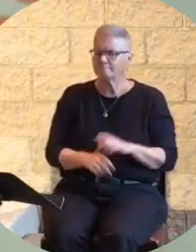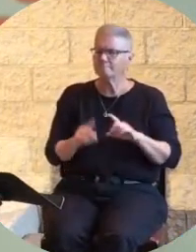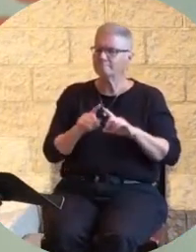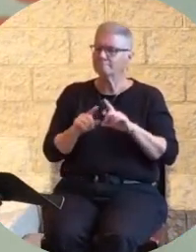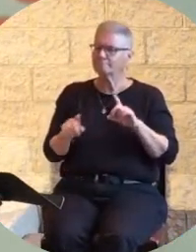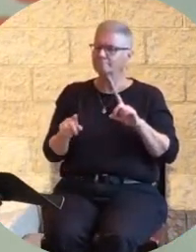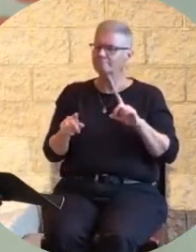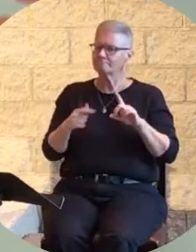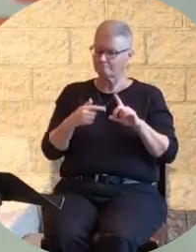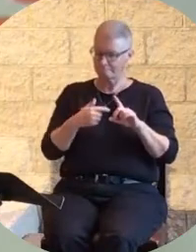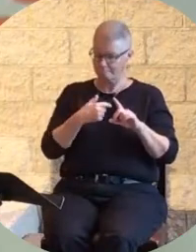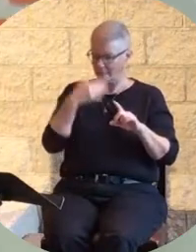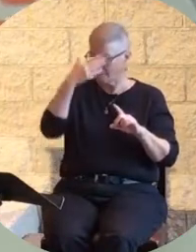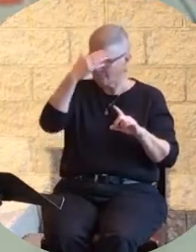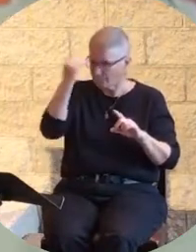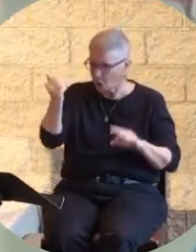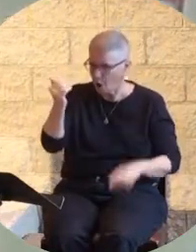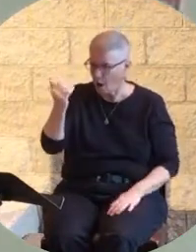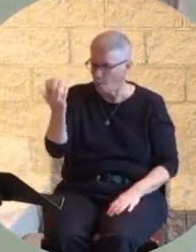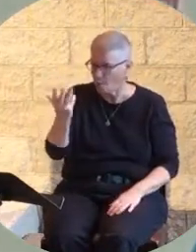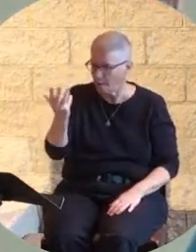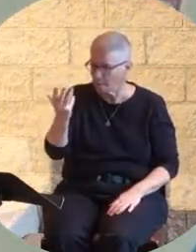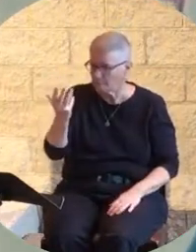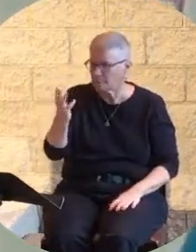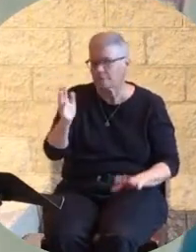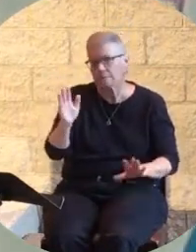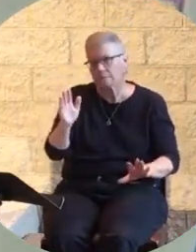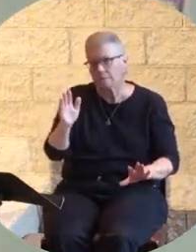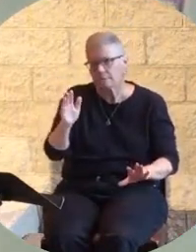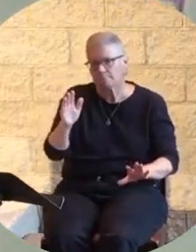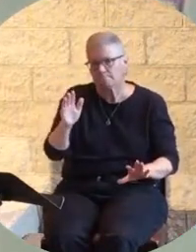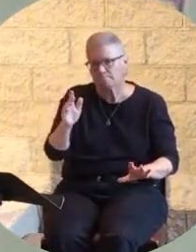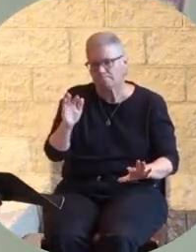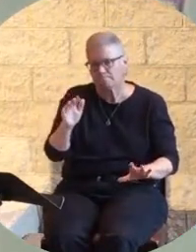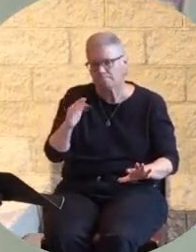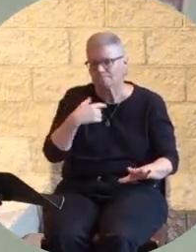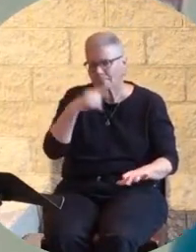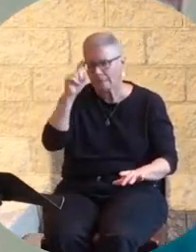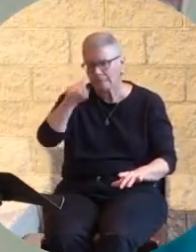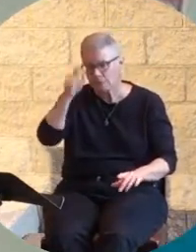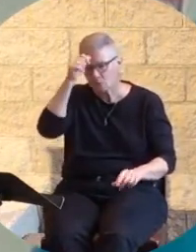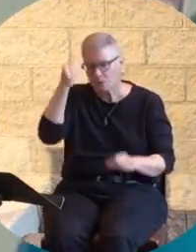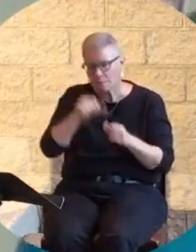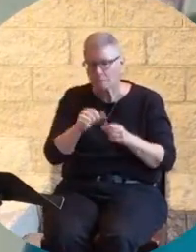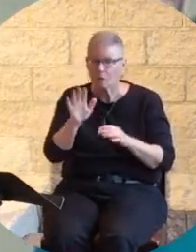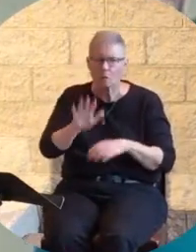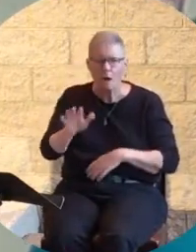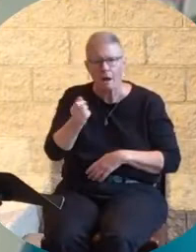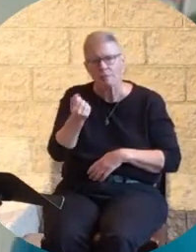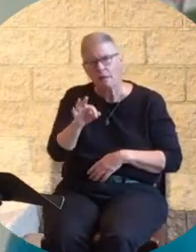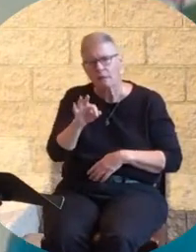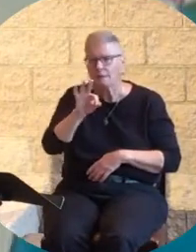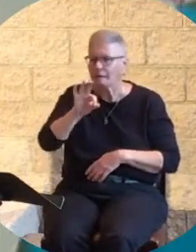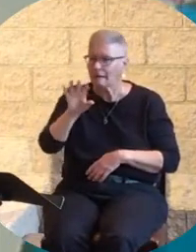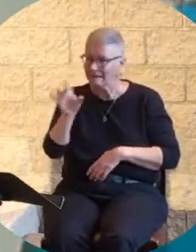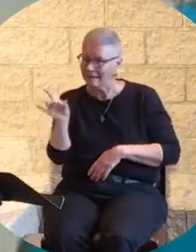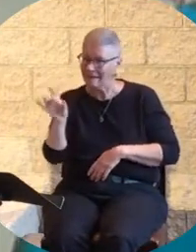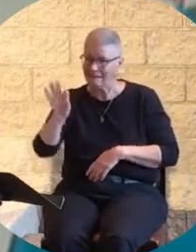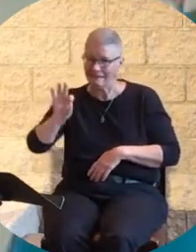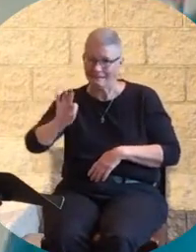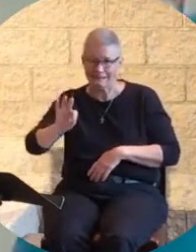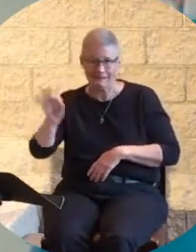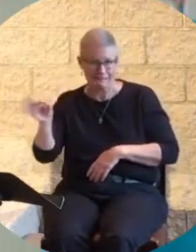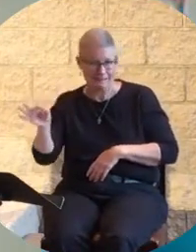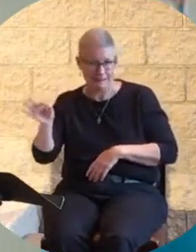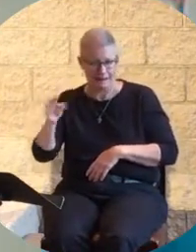forgotten was, and I have to remember, in 1998, 99, I was still in the other